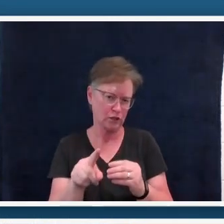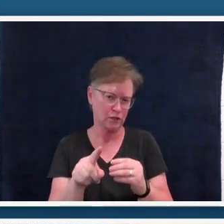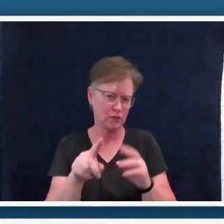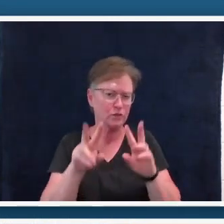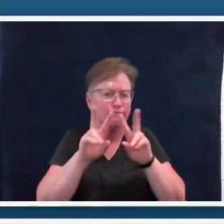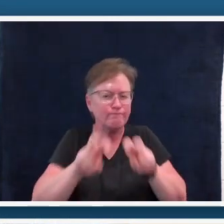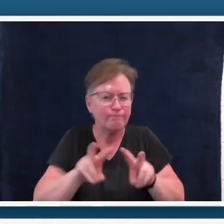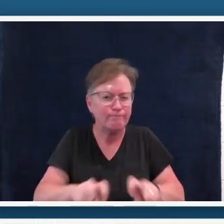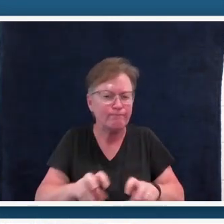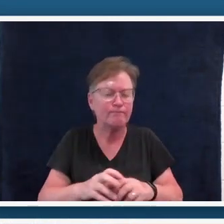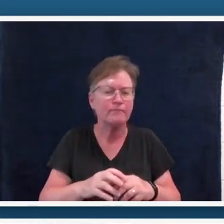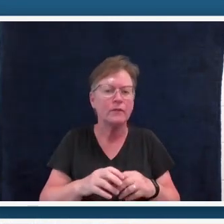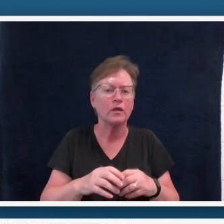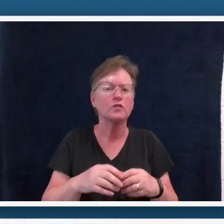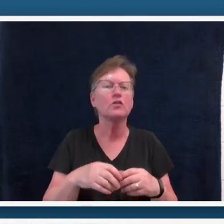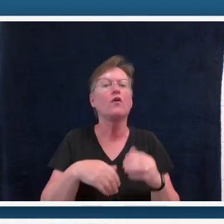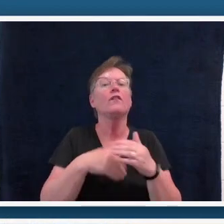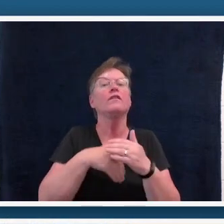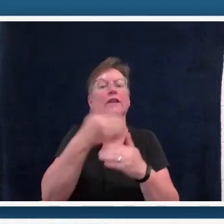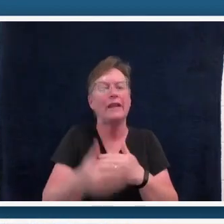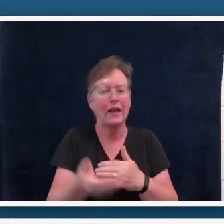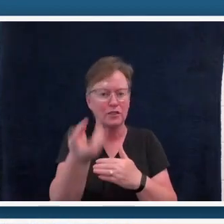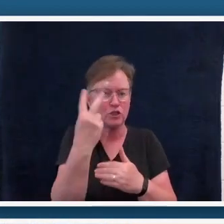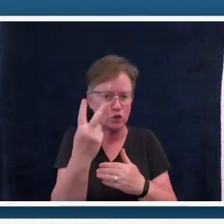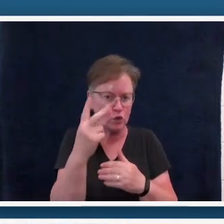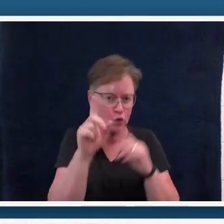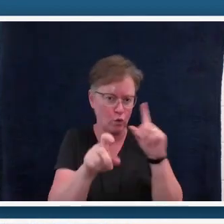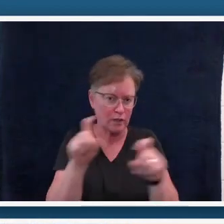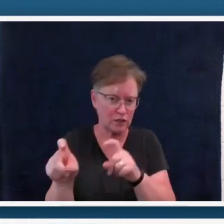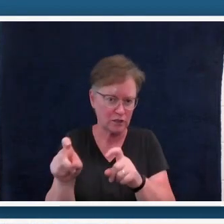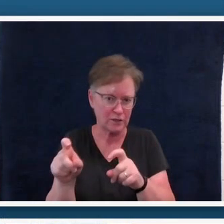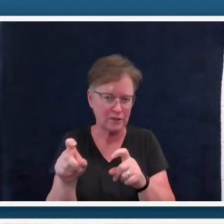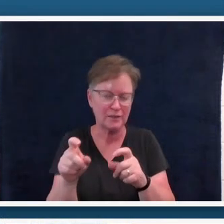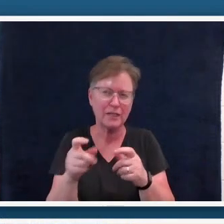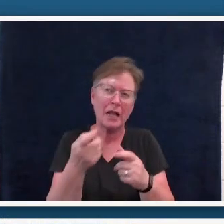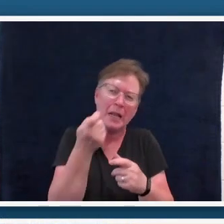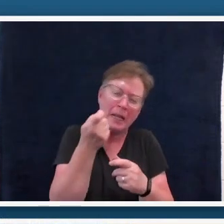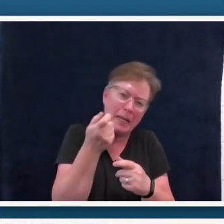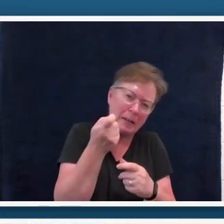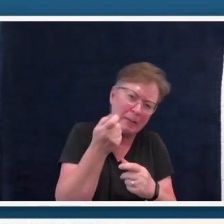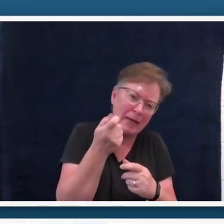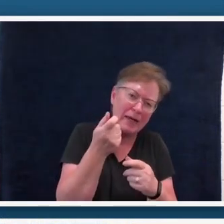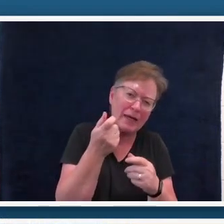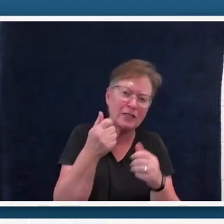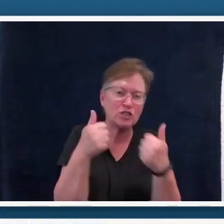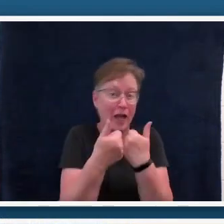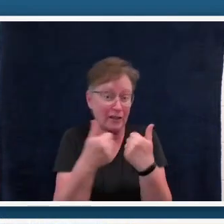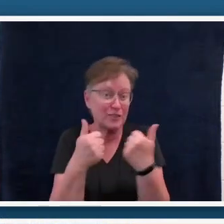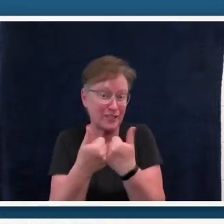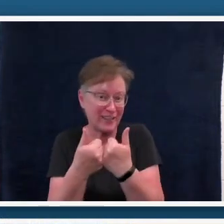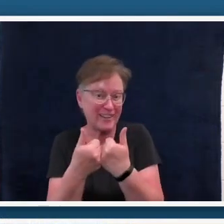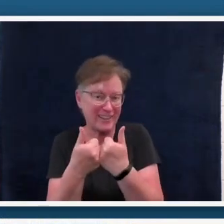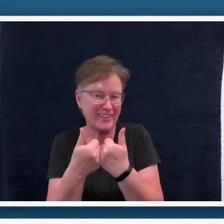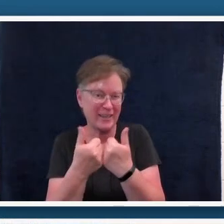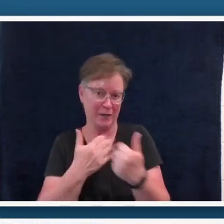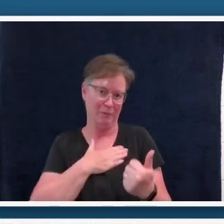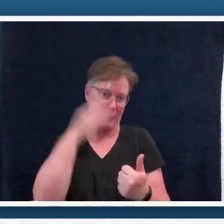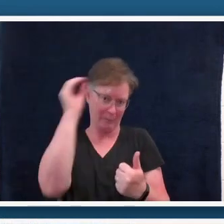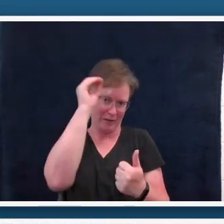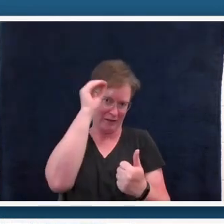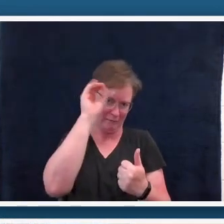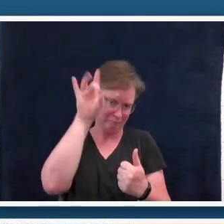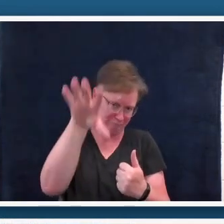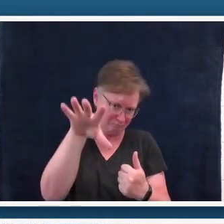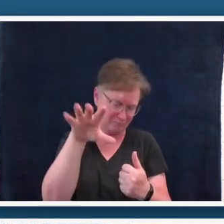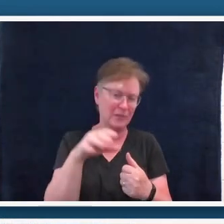next two rounds of questions, which are a little bit more challenging, in my opinion, is how might